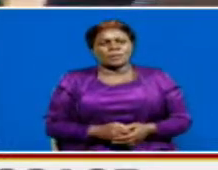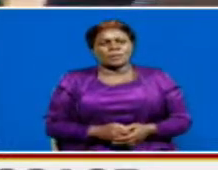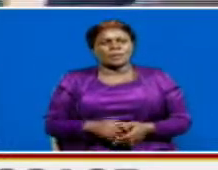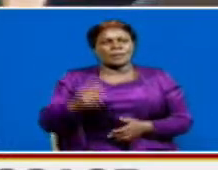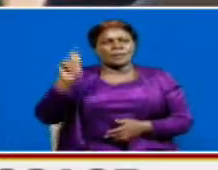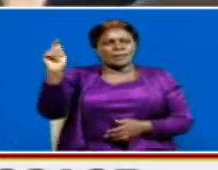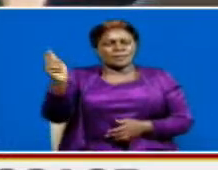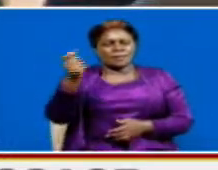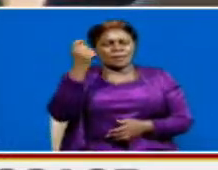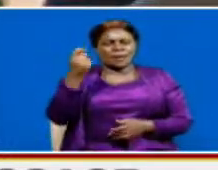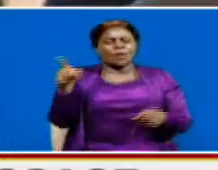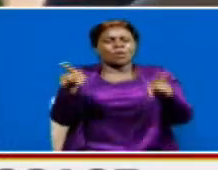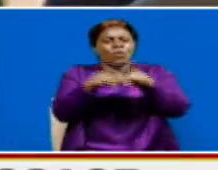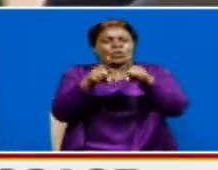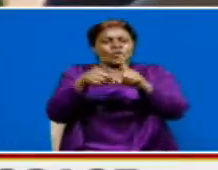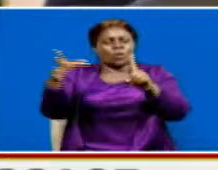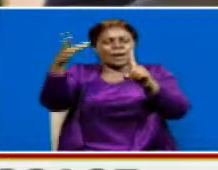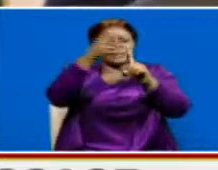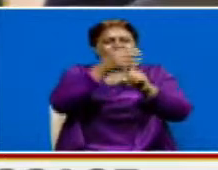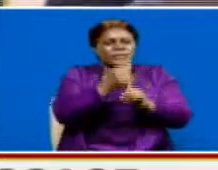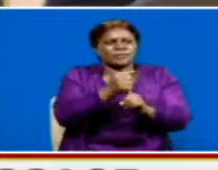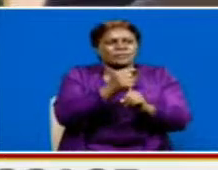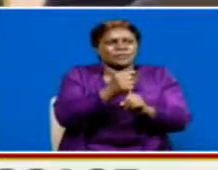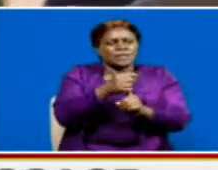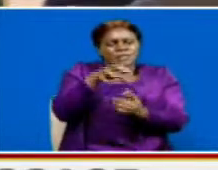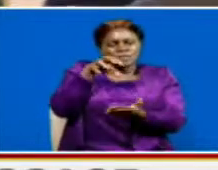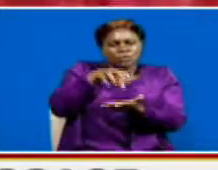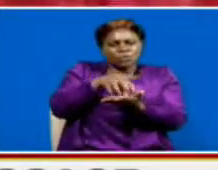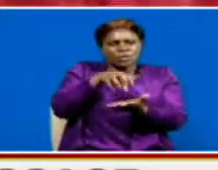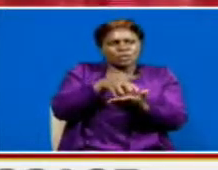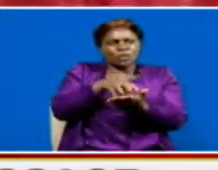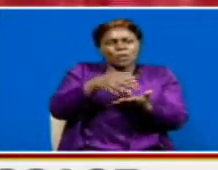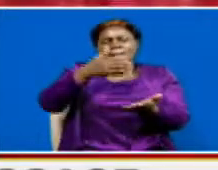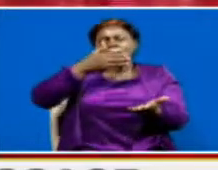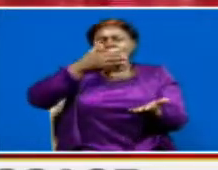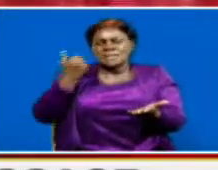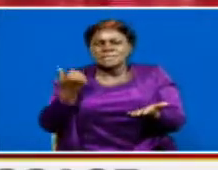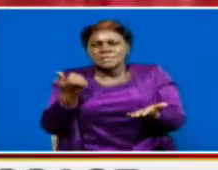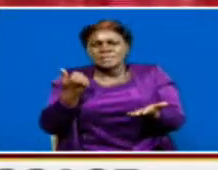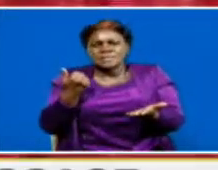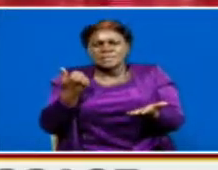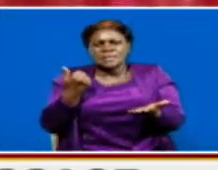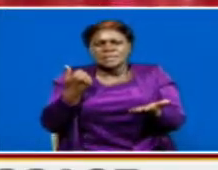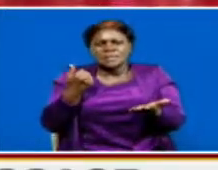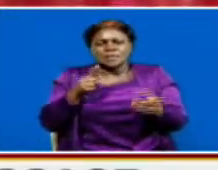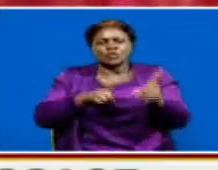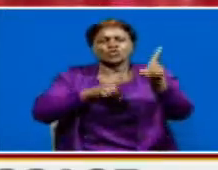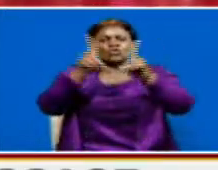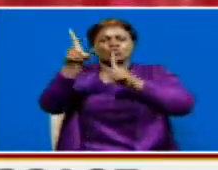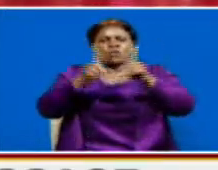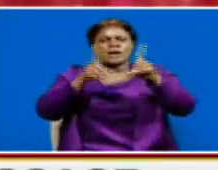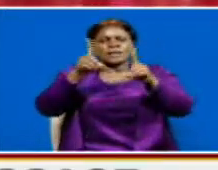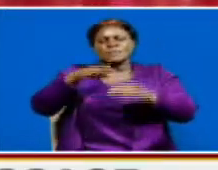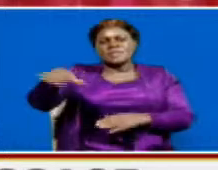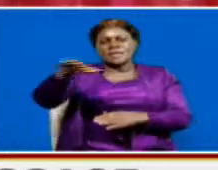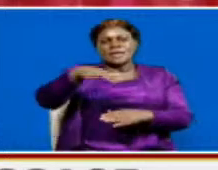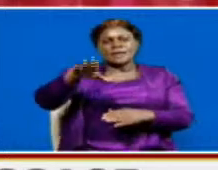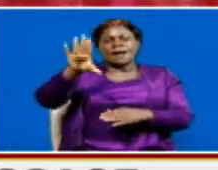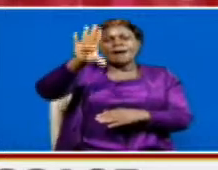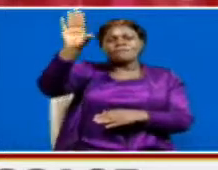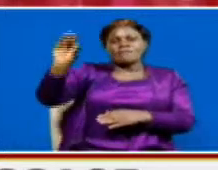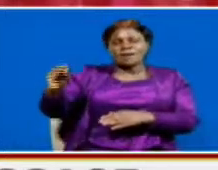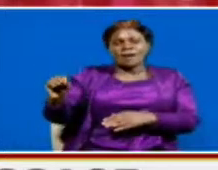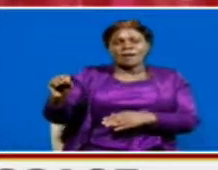2024. Kenya has also achieved the status of the best adventure tourism destination in